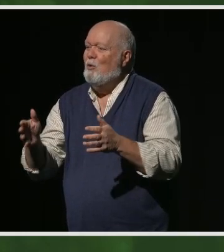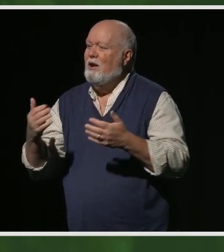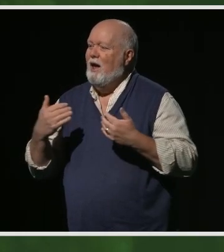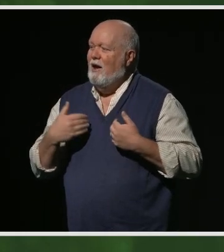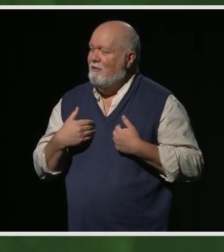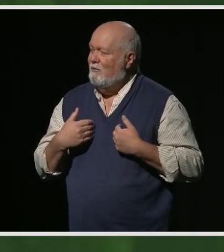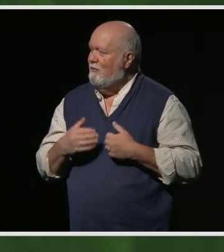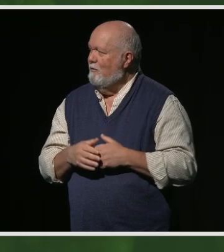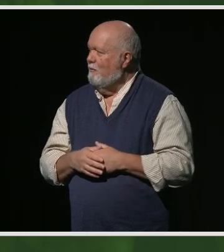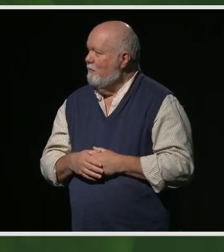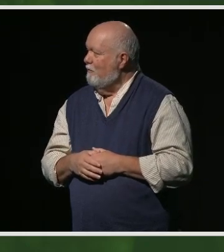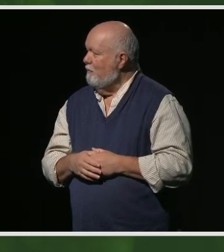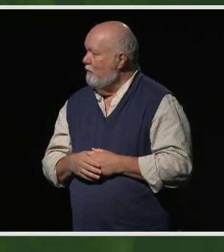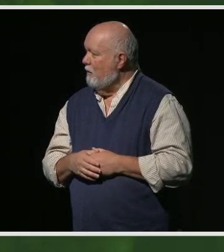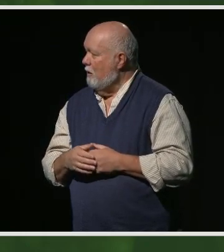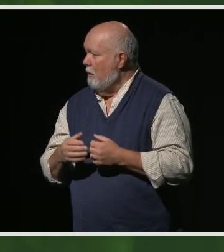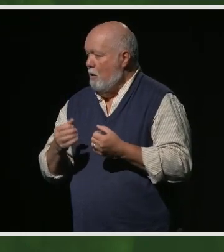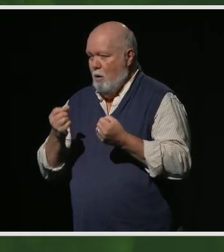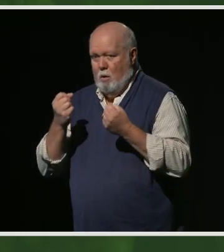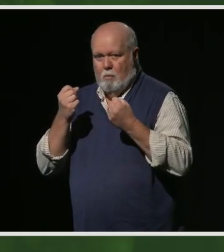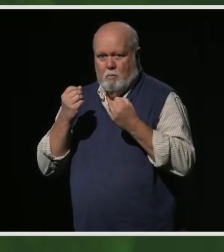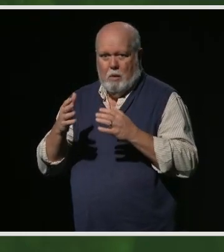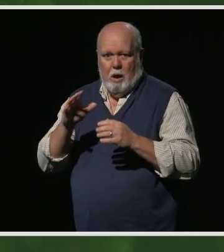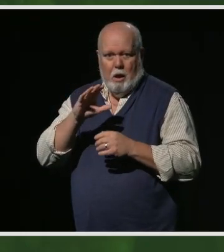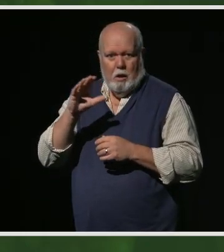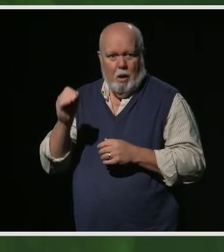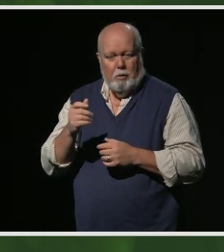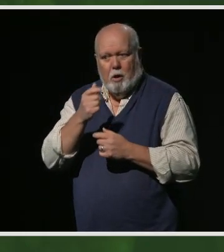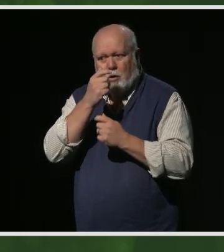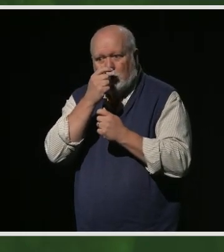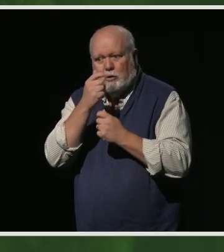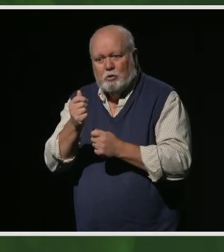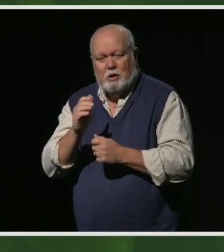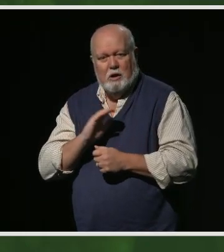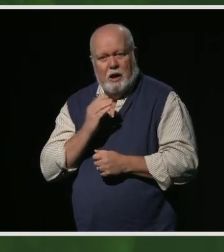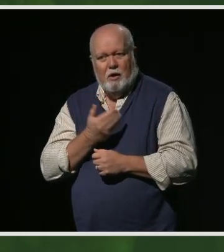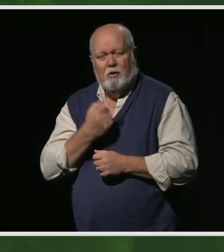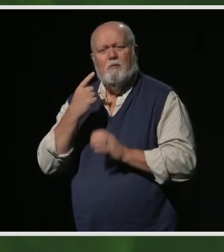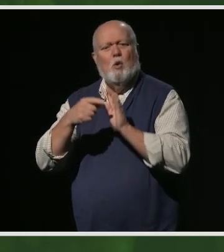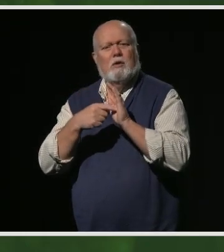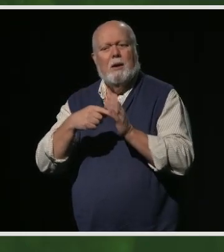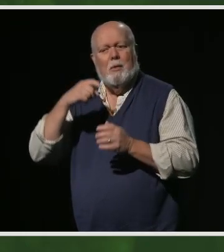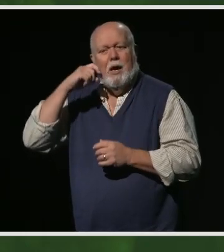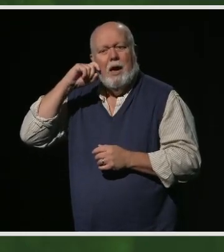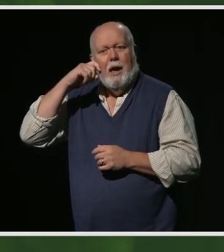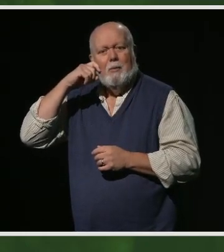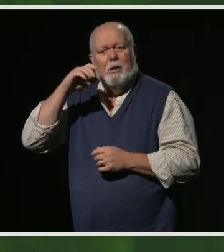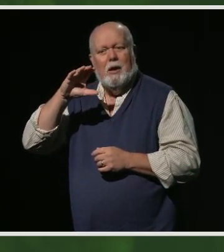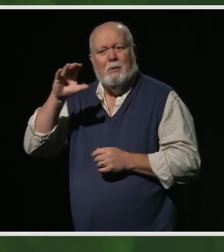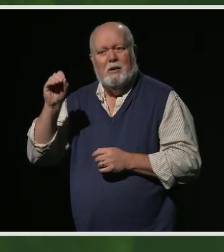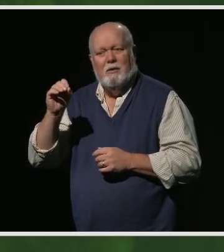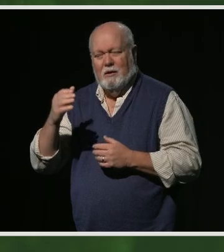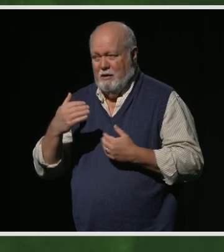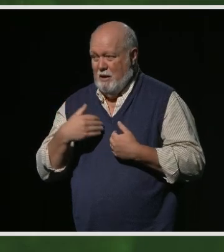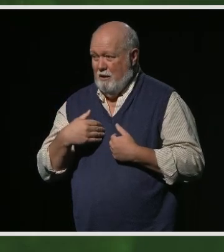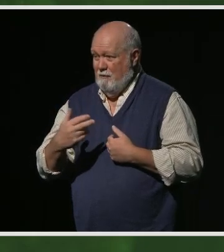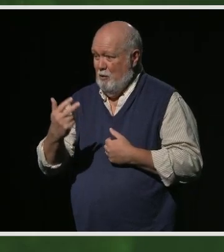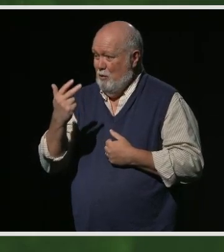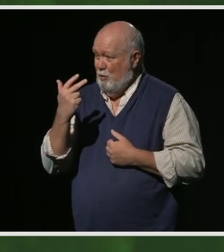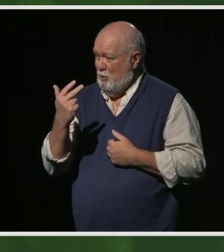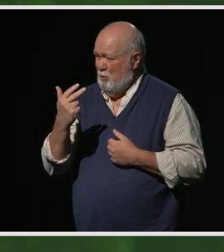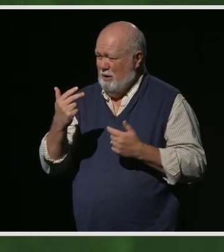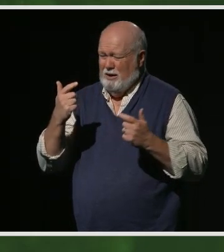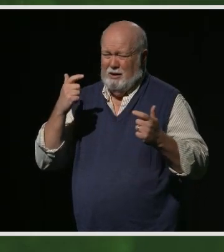We get a lot of inbound interest from brands and manufacturing partners. For example, Apple. They've got three major material